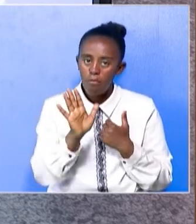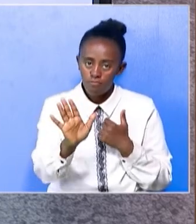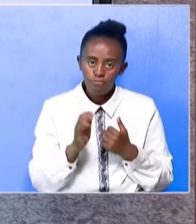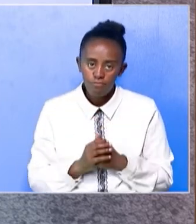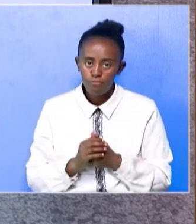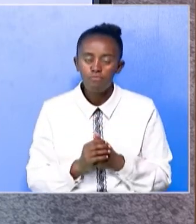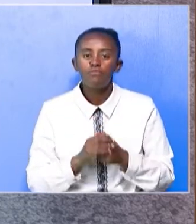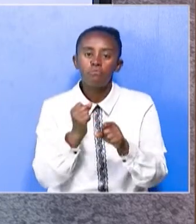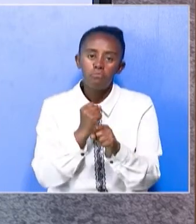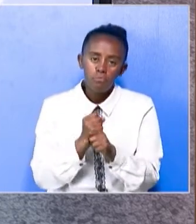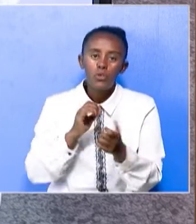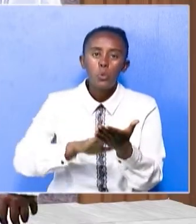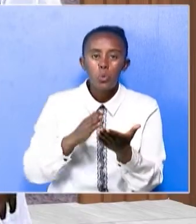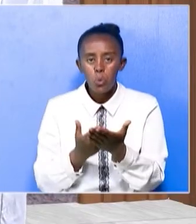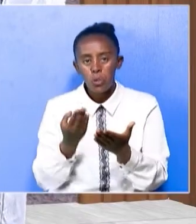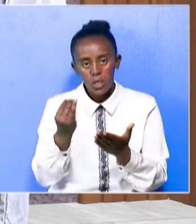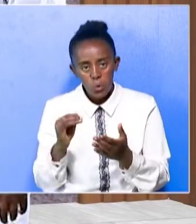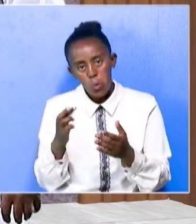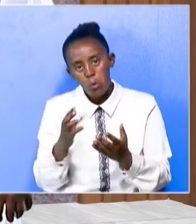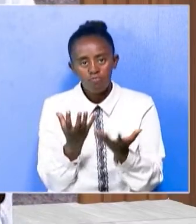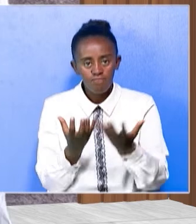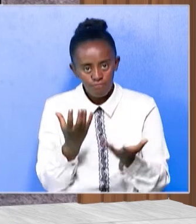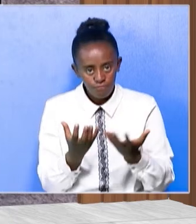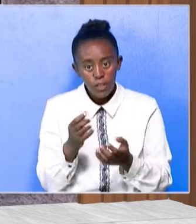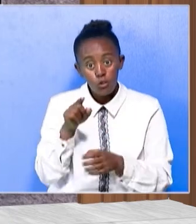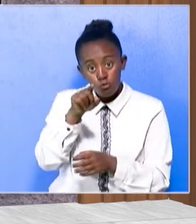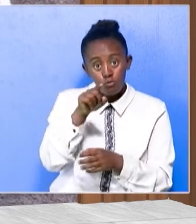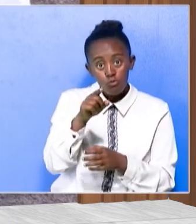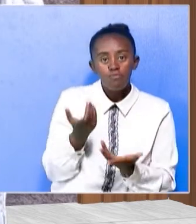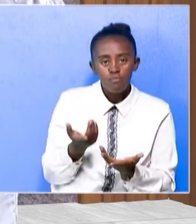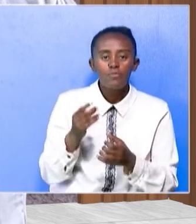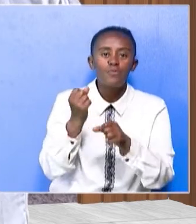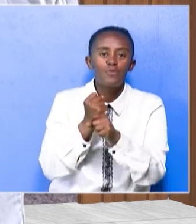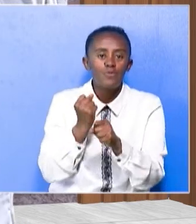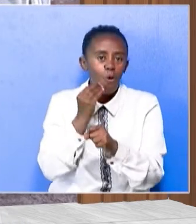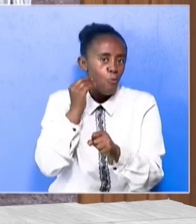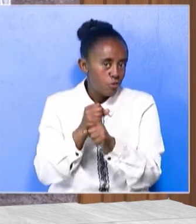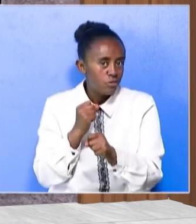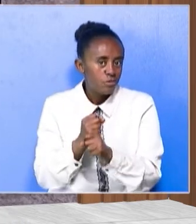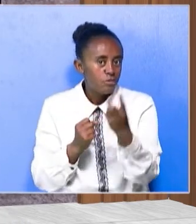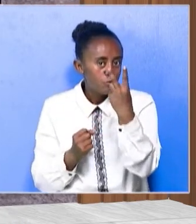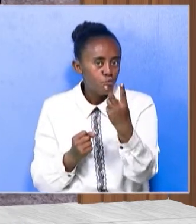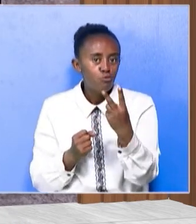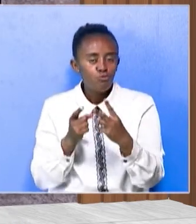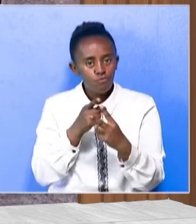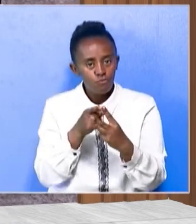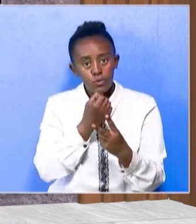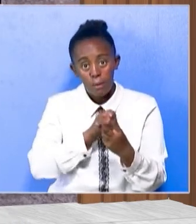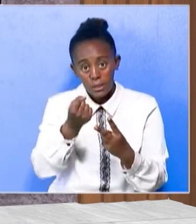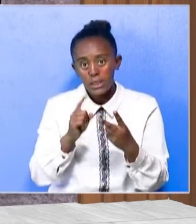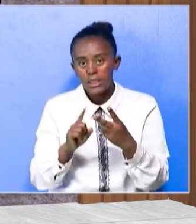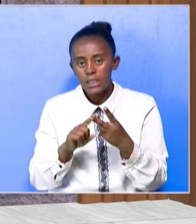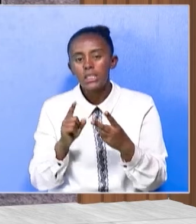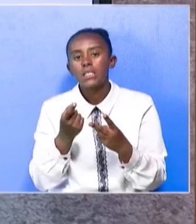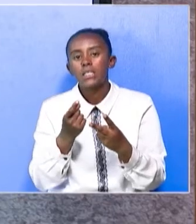a kind of activity that she's cooking, whereas you are doing your homework. Where? There are two different what? Subjects,